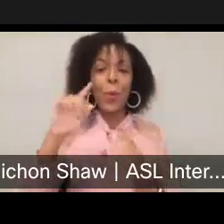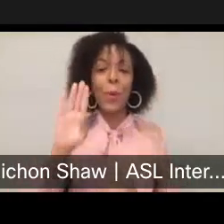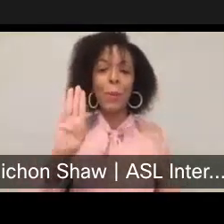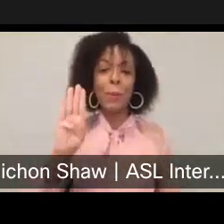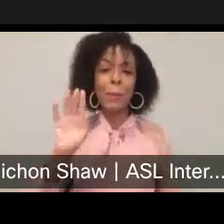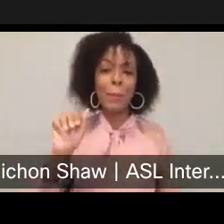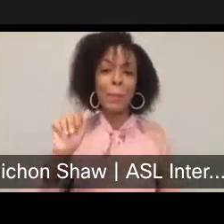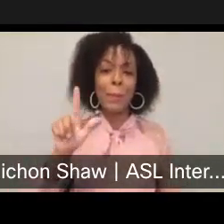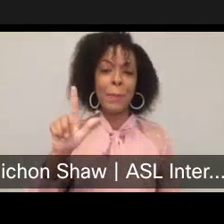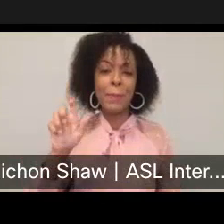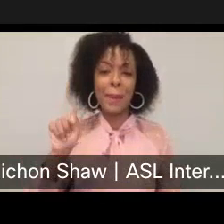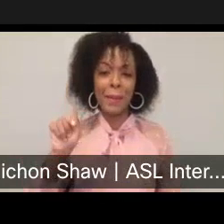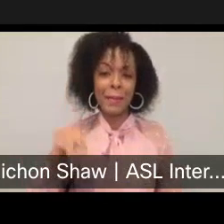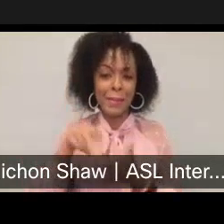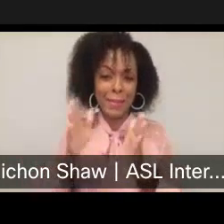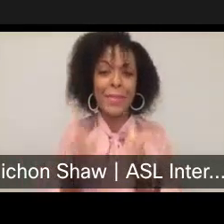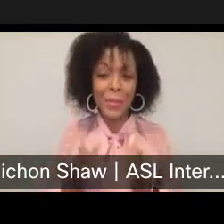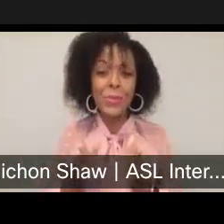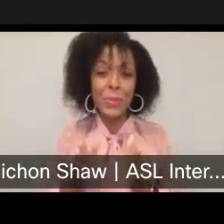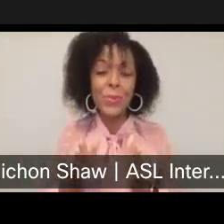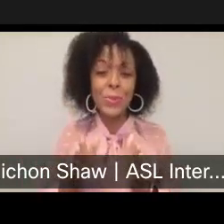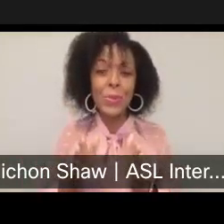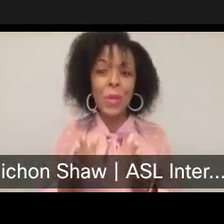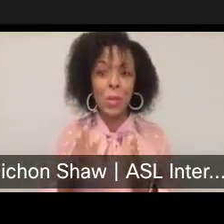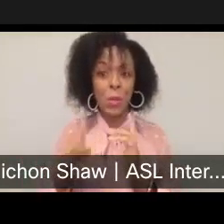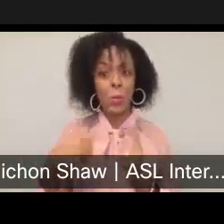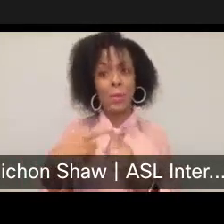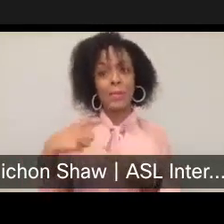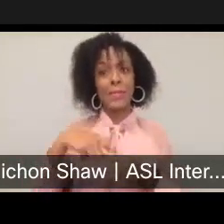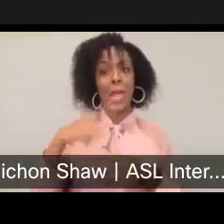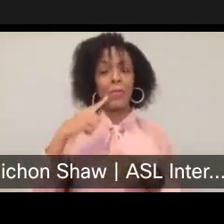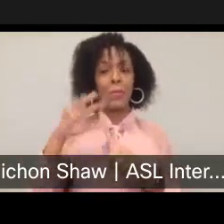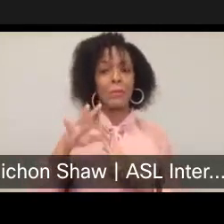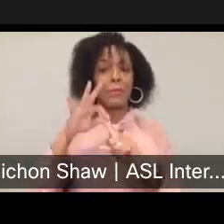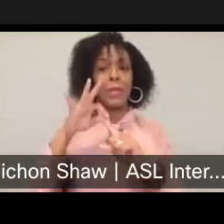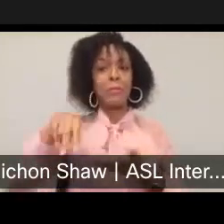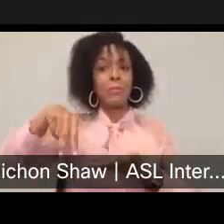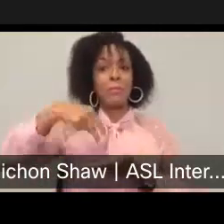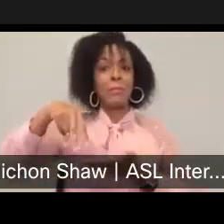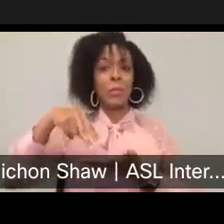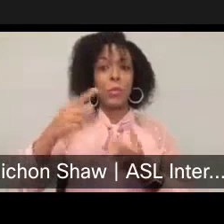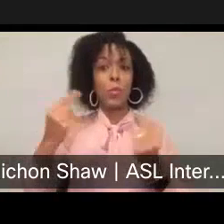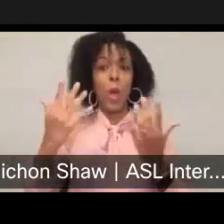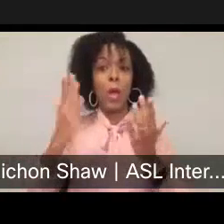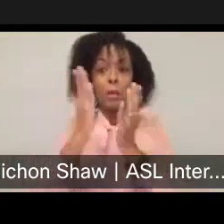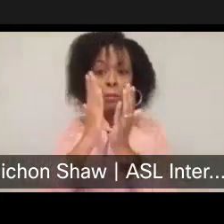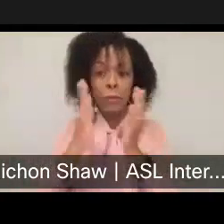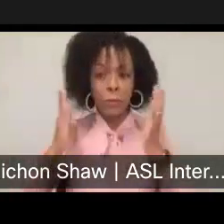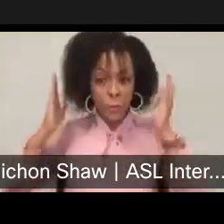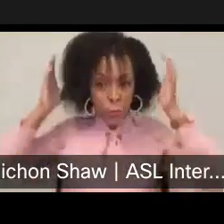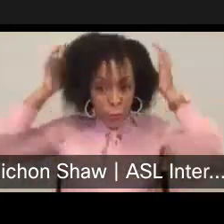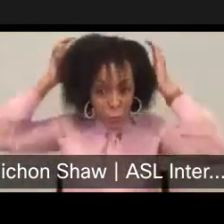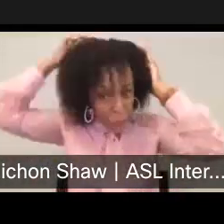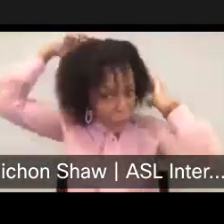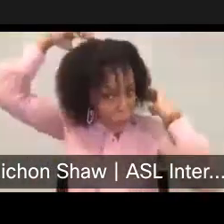especially when it's time to go to recital, you know, your hair is pulled up straight in a bun and, you know, a little bun